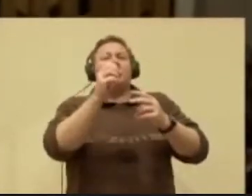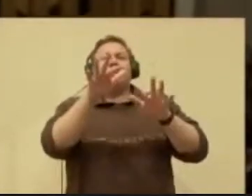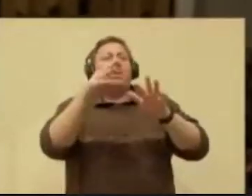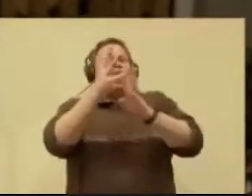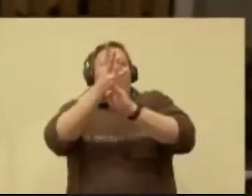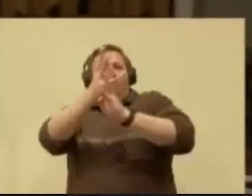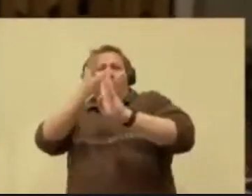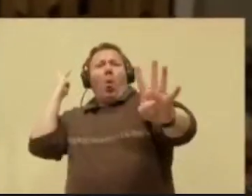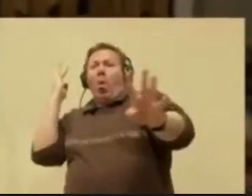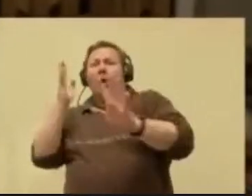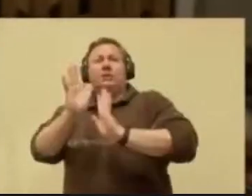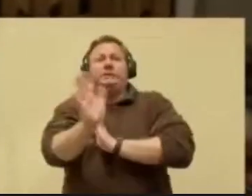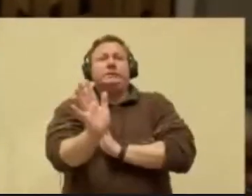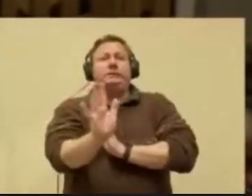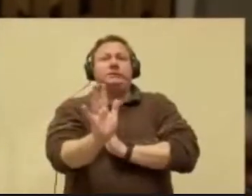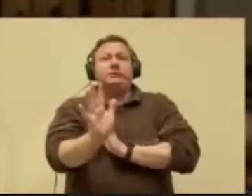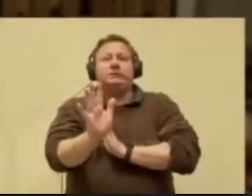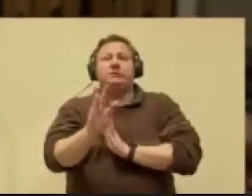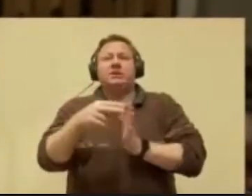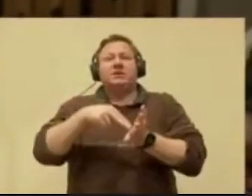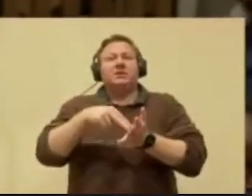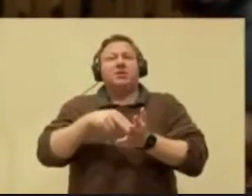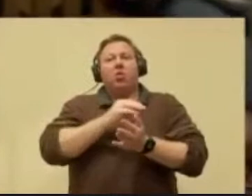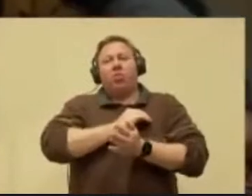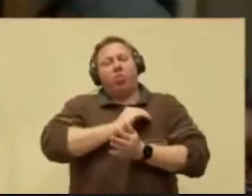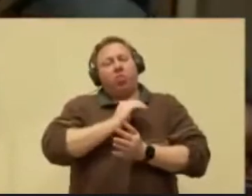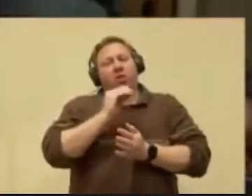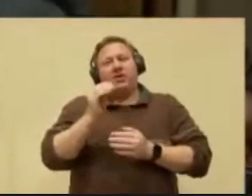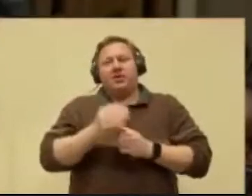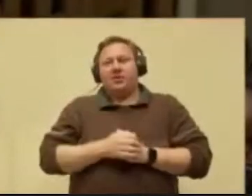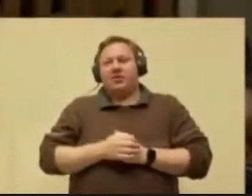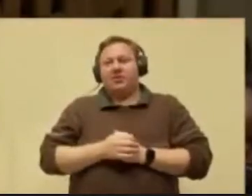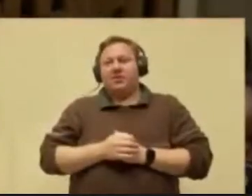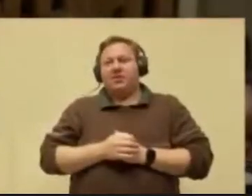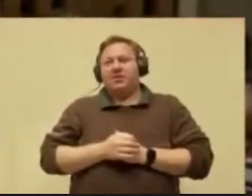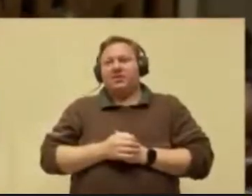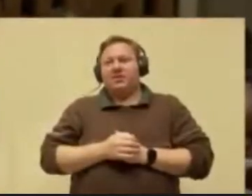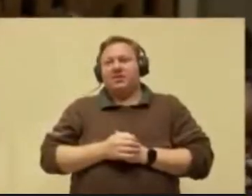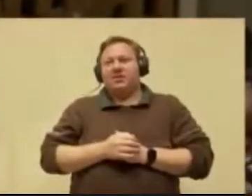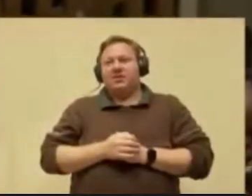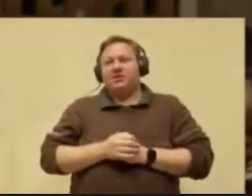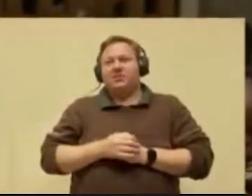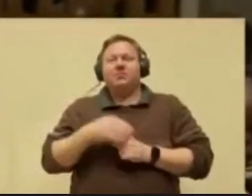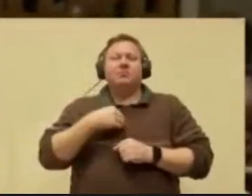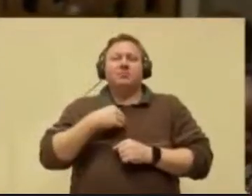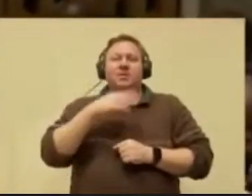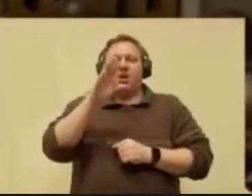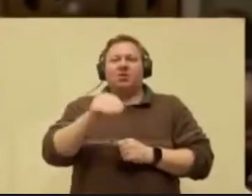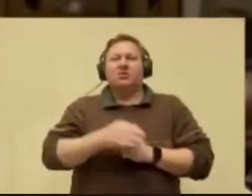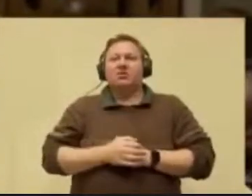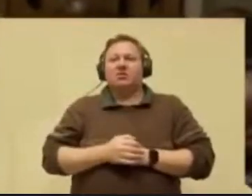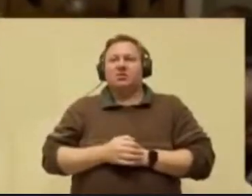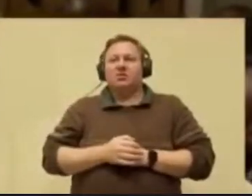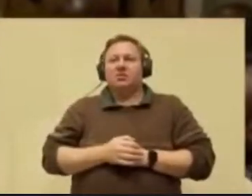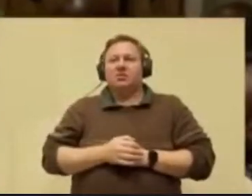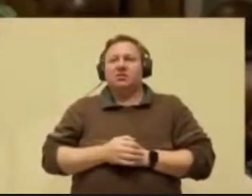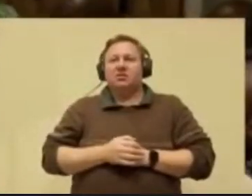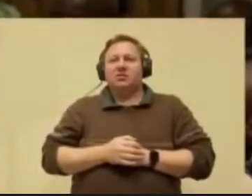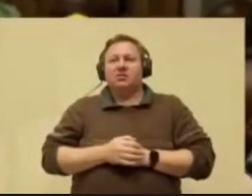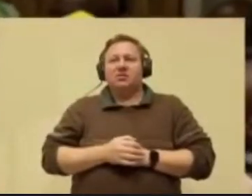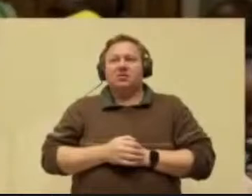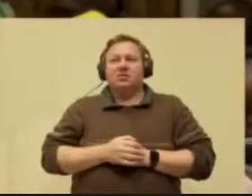cannot all of us cannot stand on our feet it will take long all right there's something that i'm just asking so i want uh